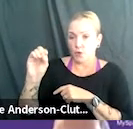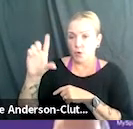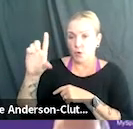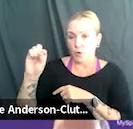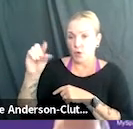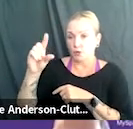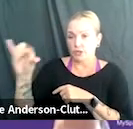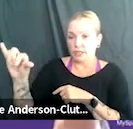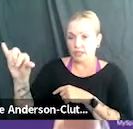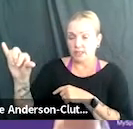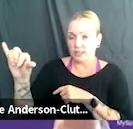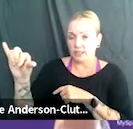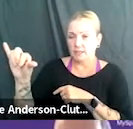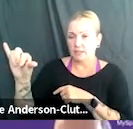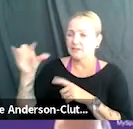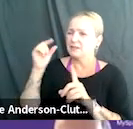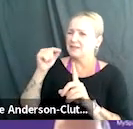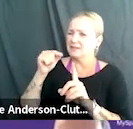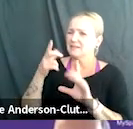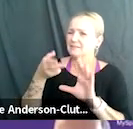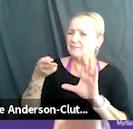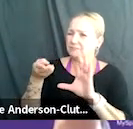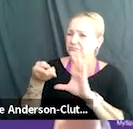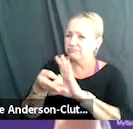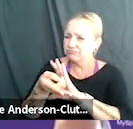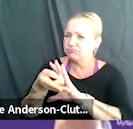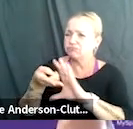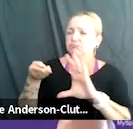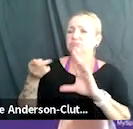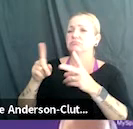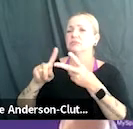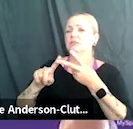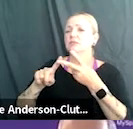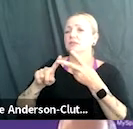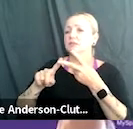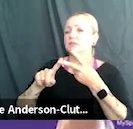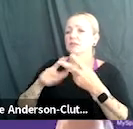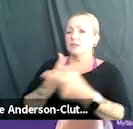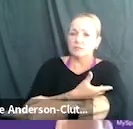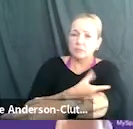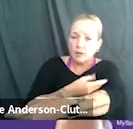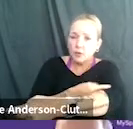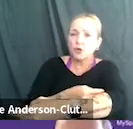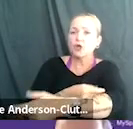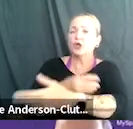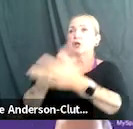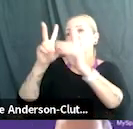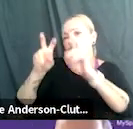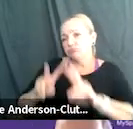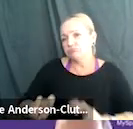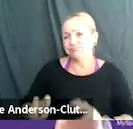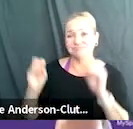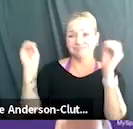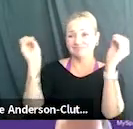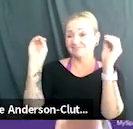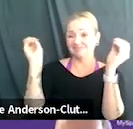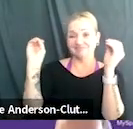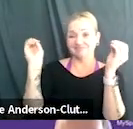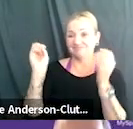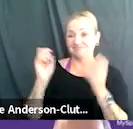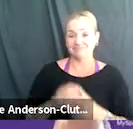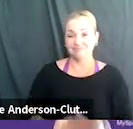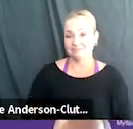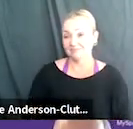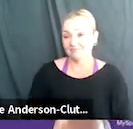for it. I think he had some immunological workups done that they didn't reveal any abnormalities, and an MRI scan at the time didn't reveal any